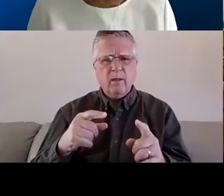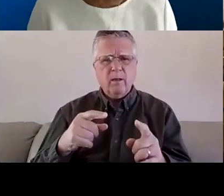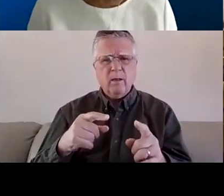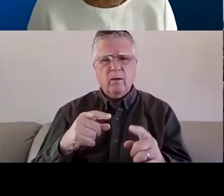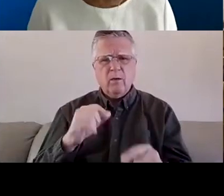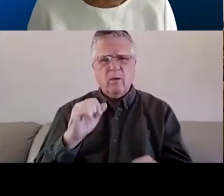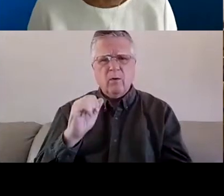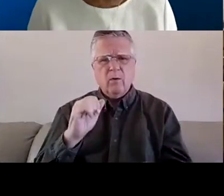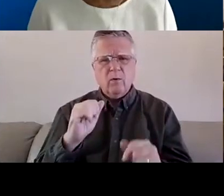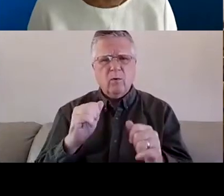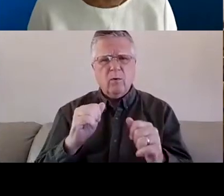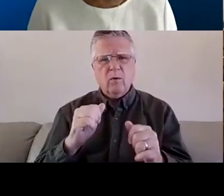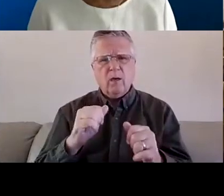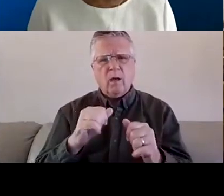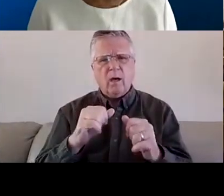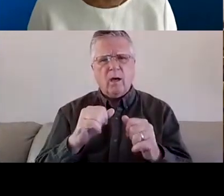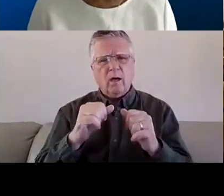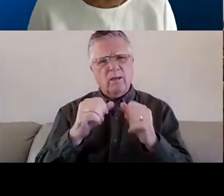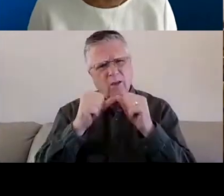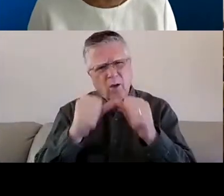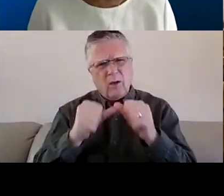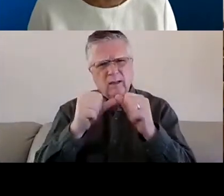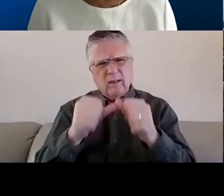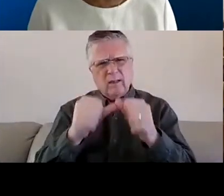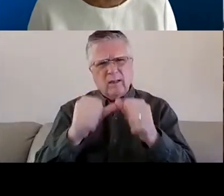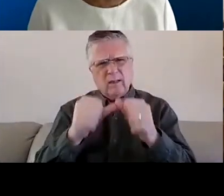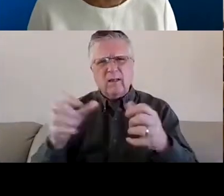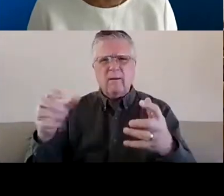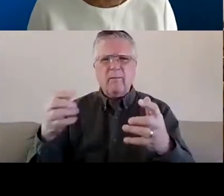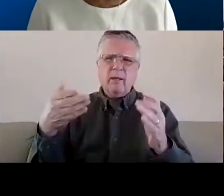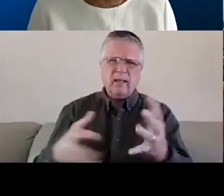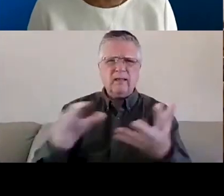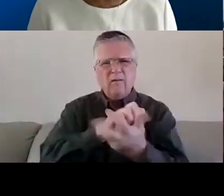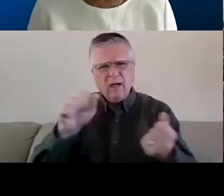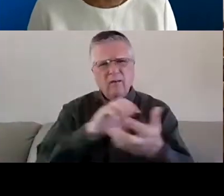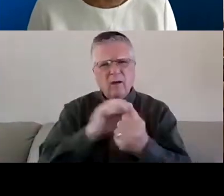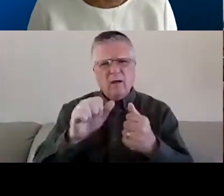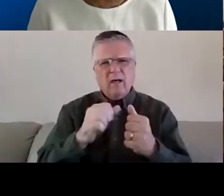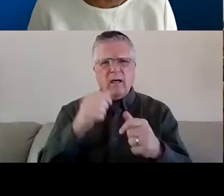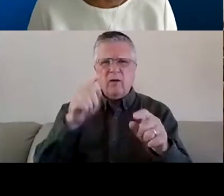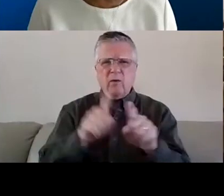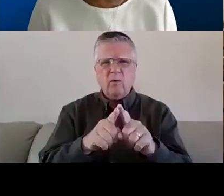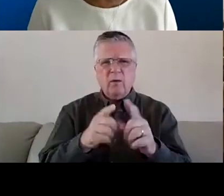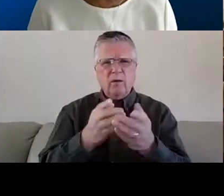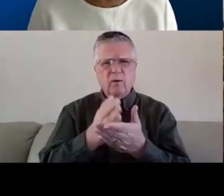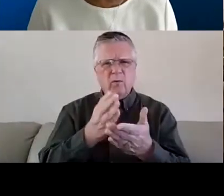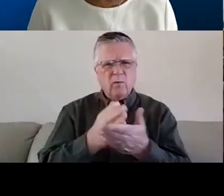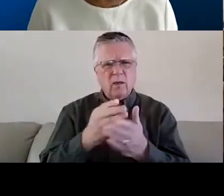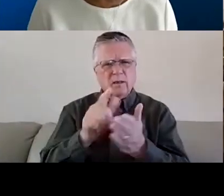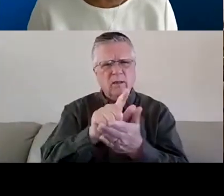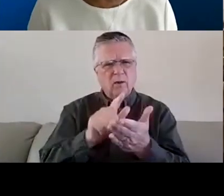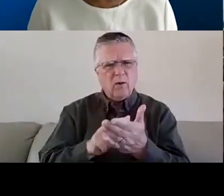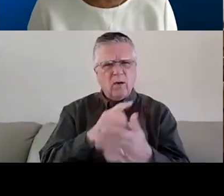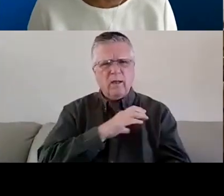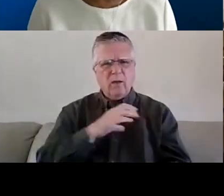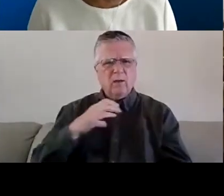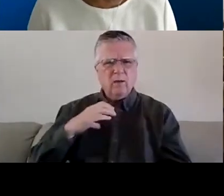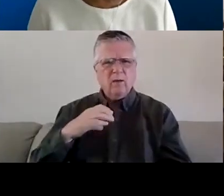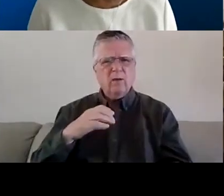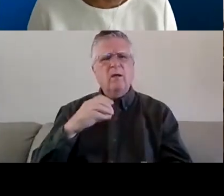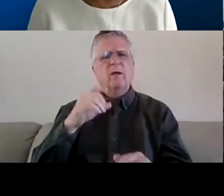being violated. And according to the American Declaration on the Rights of Indigenous Peoples and the Constitution, states must